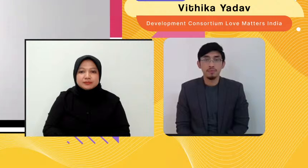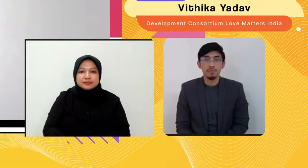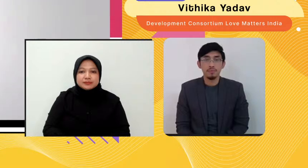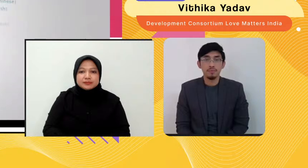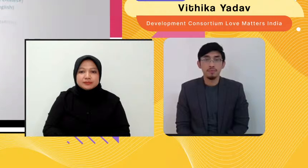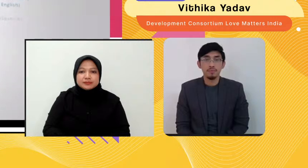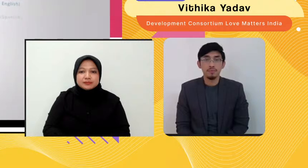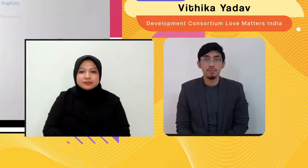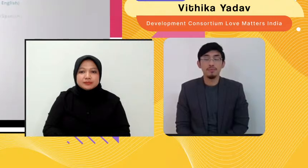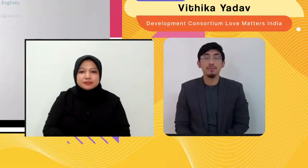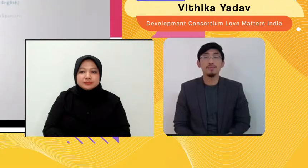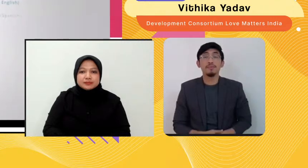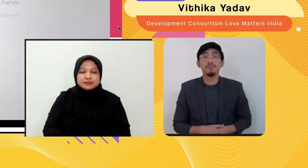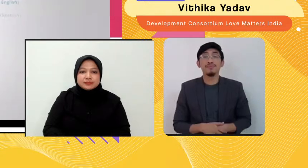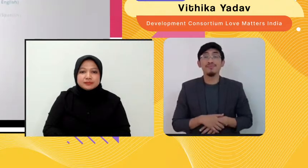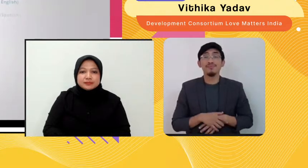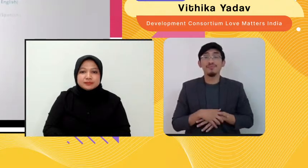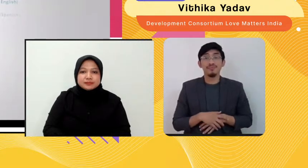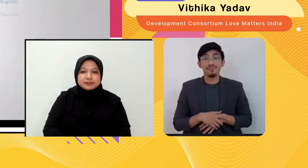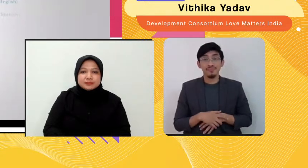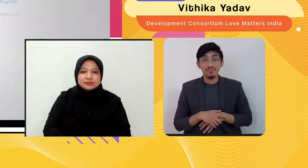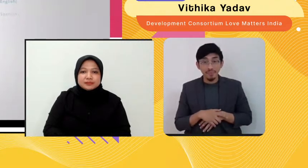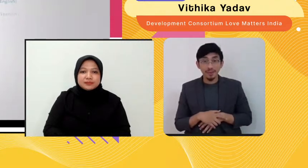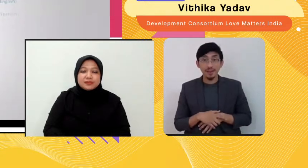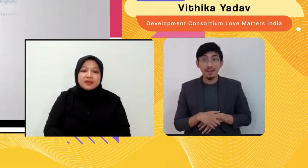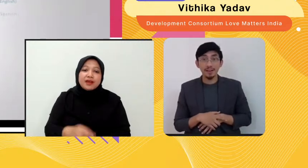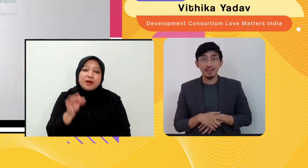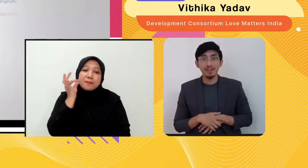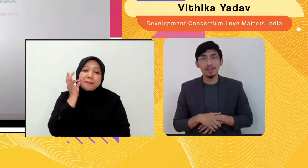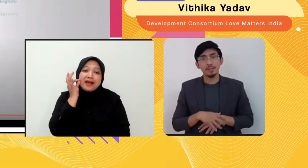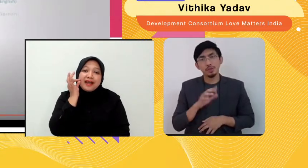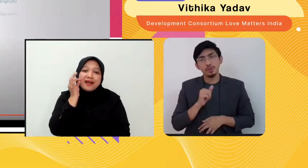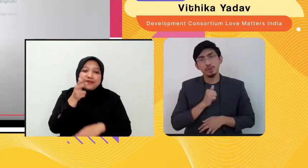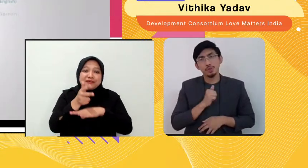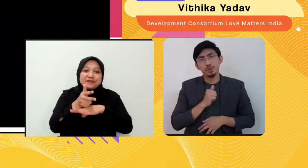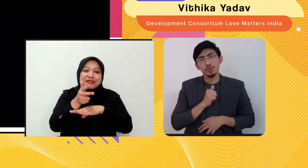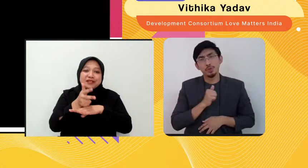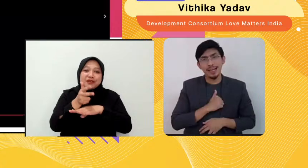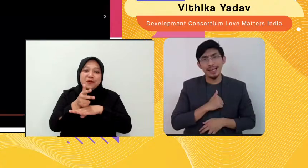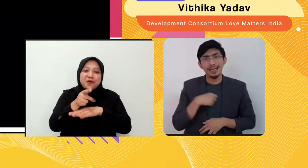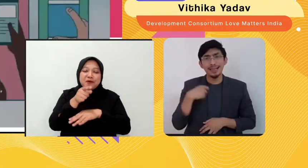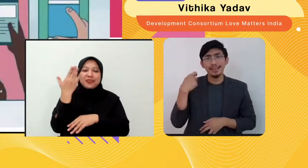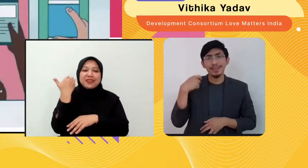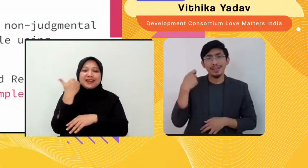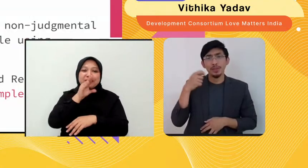I'm sorry that the video was in Hindi.